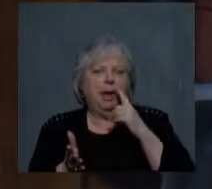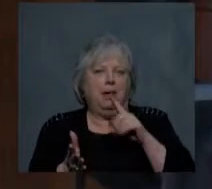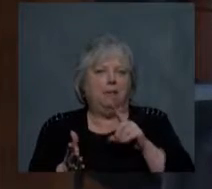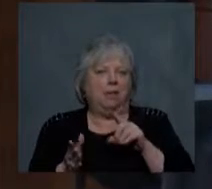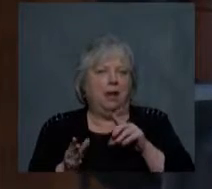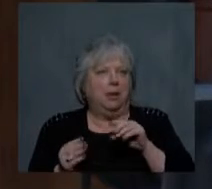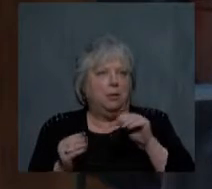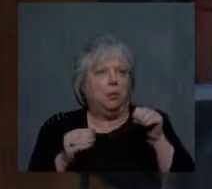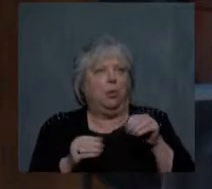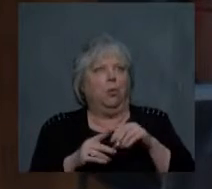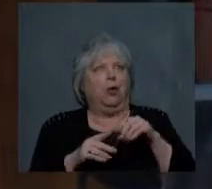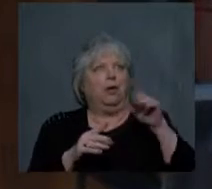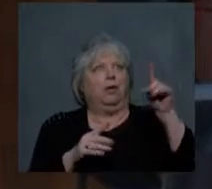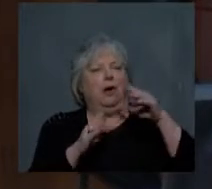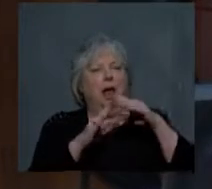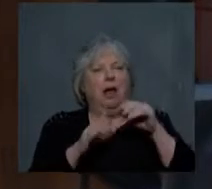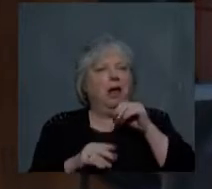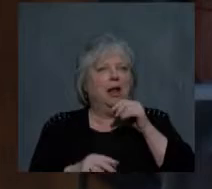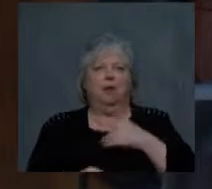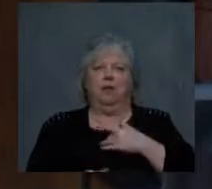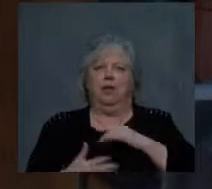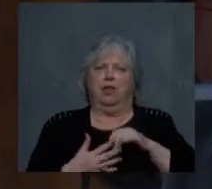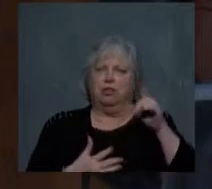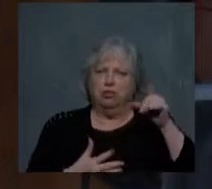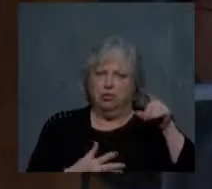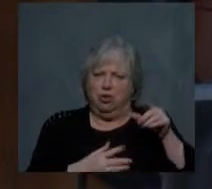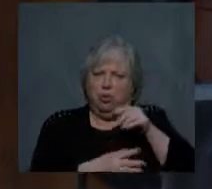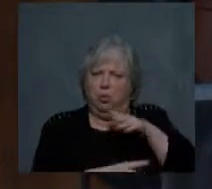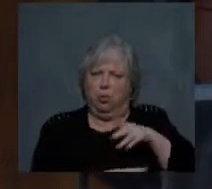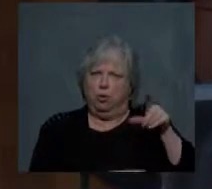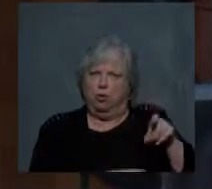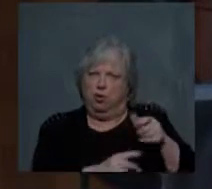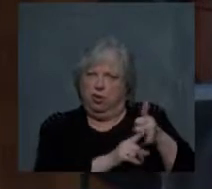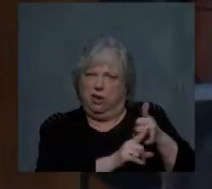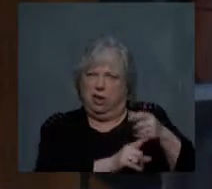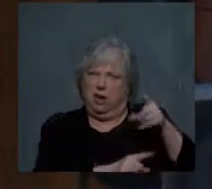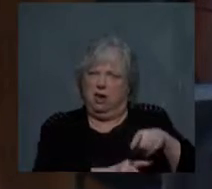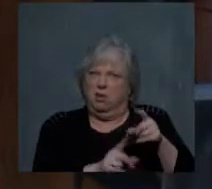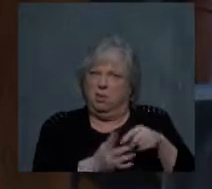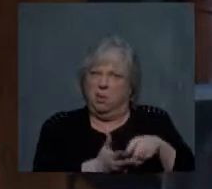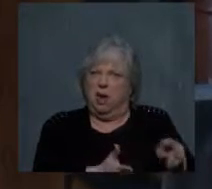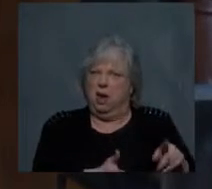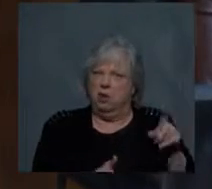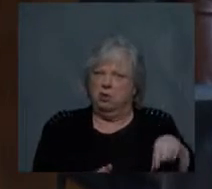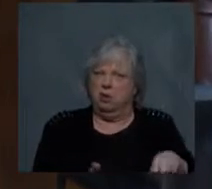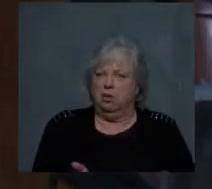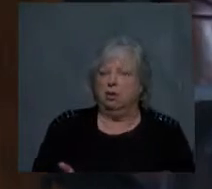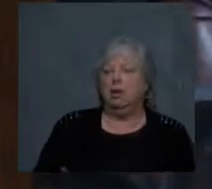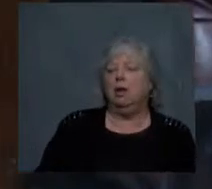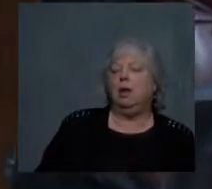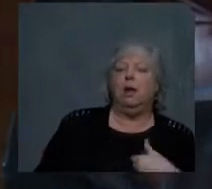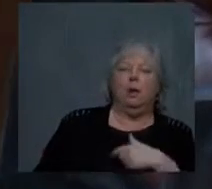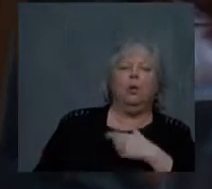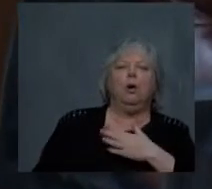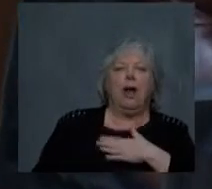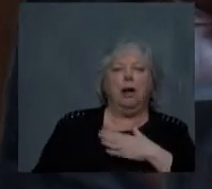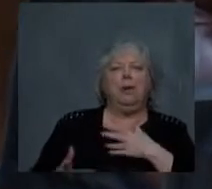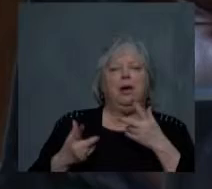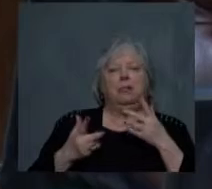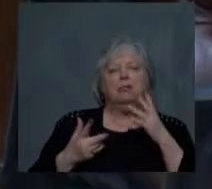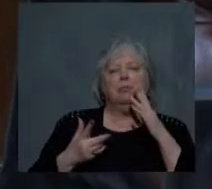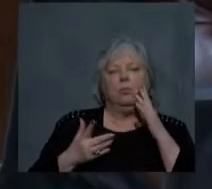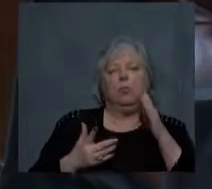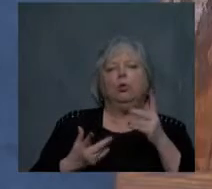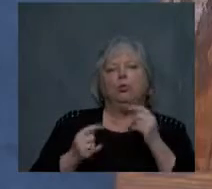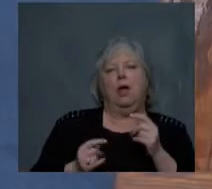Understand. I don't think she ought to pay for that. And well, anyway. Well, and we're glad to try to help.